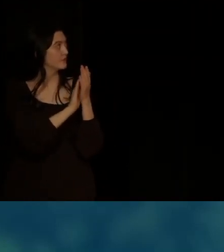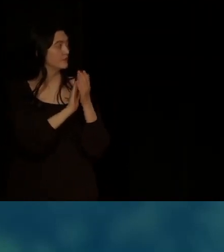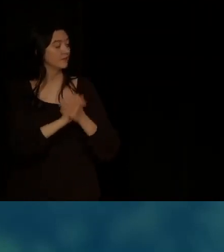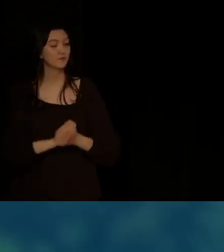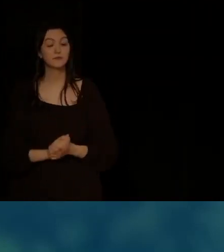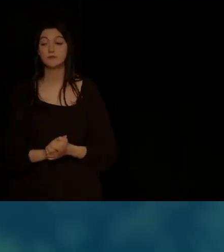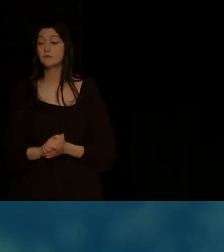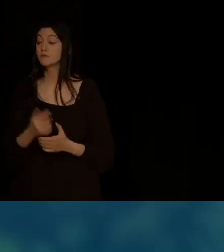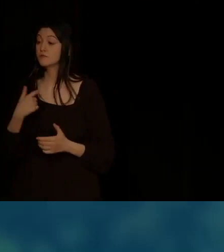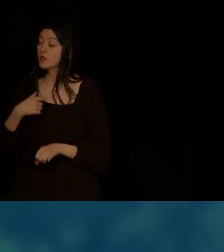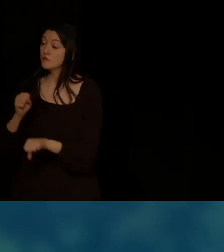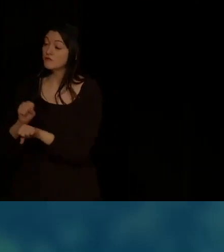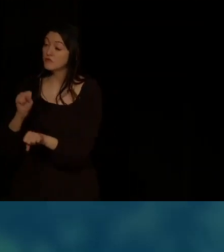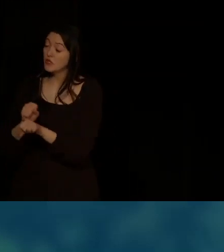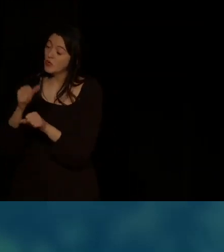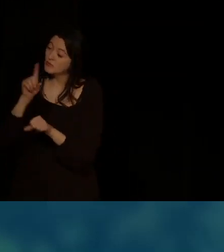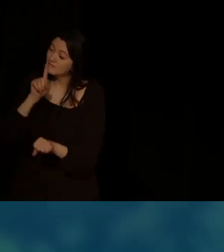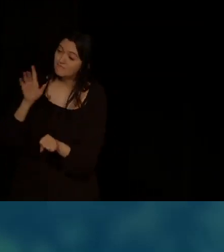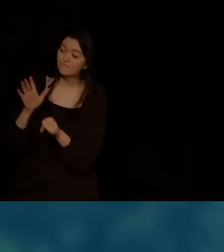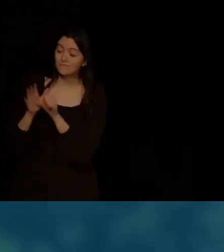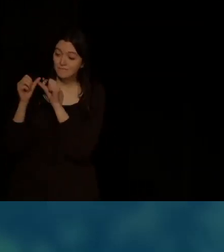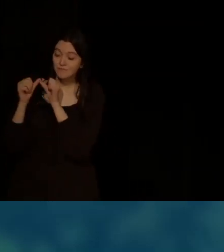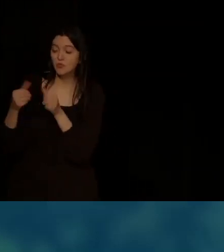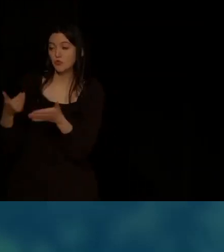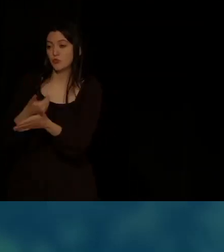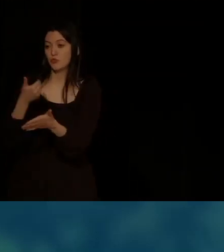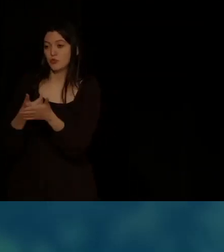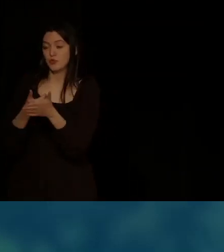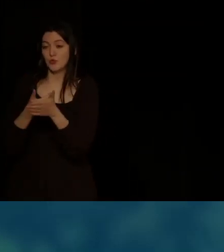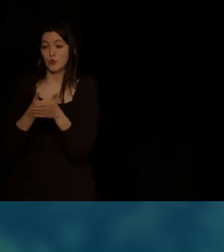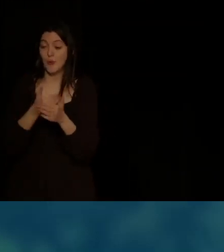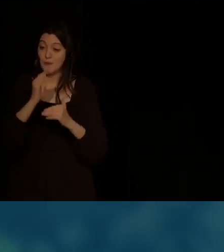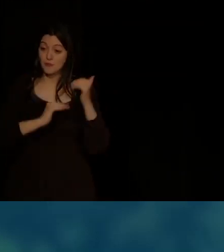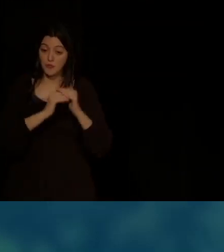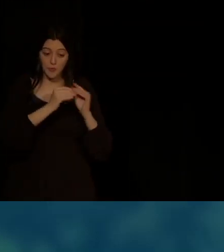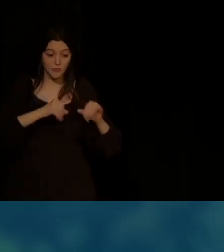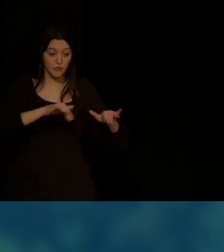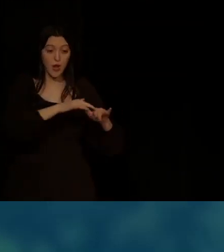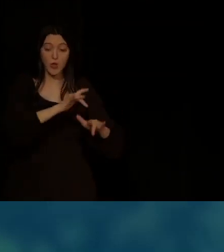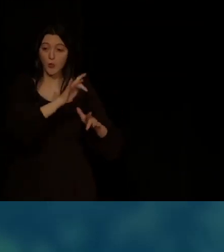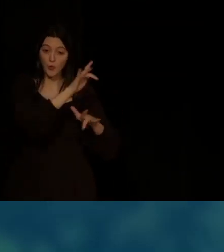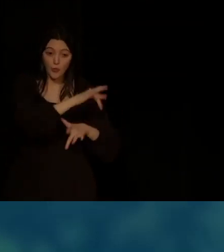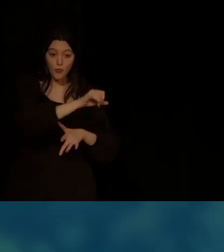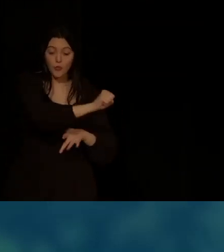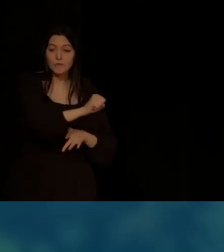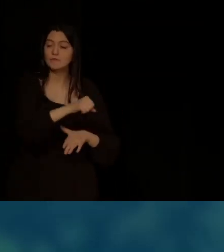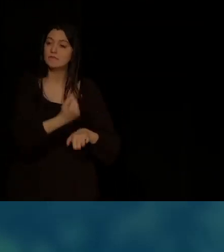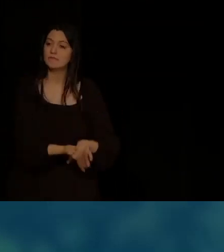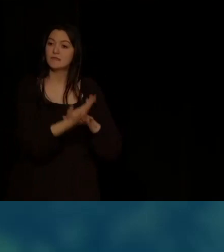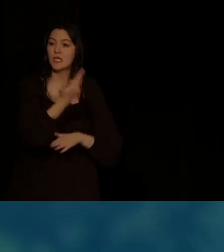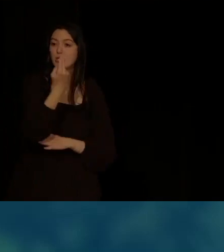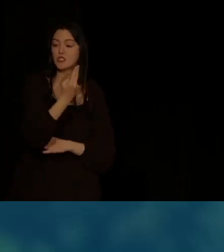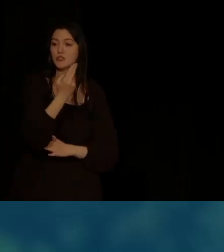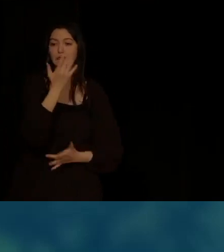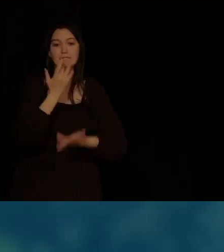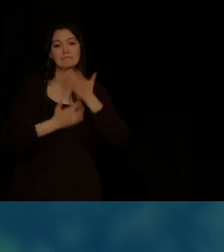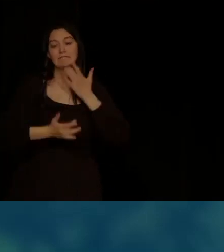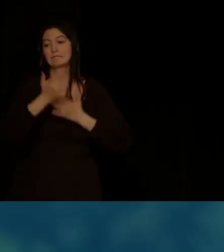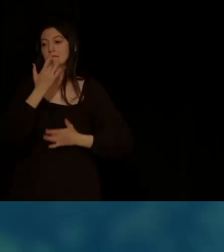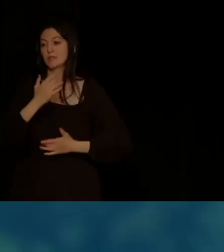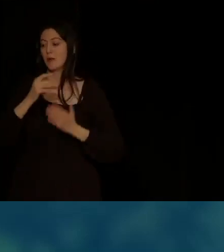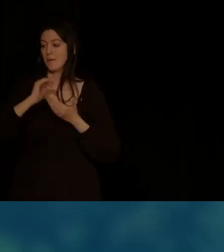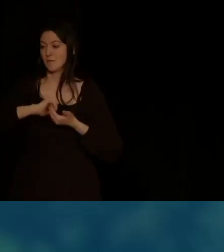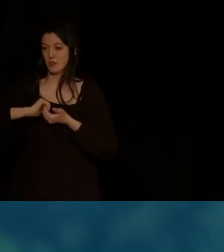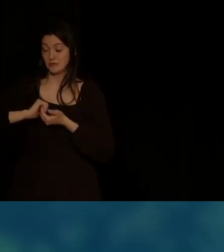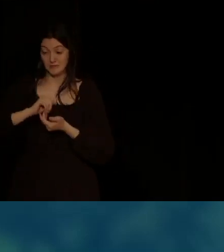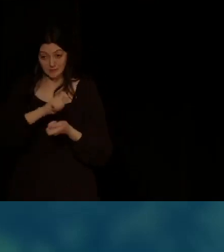Our employees have been working diligently on a new vacant property initiative, which addresses historical disparities in ownership,